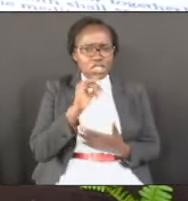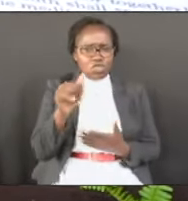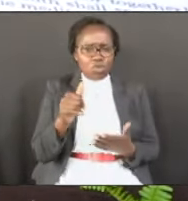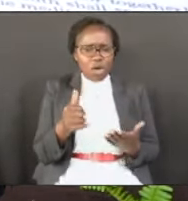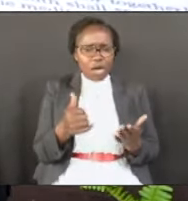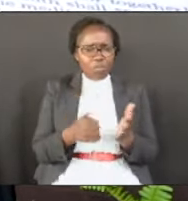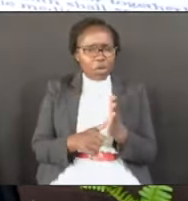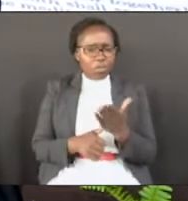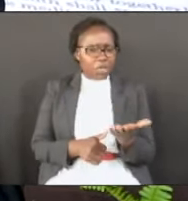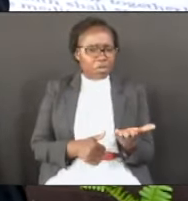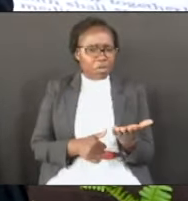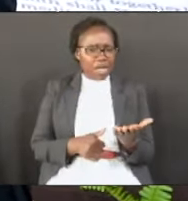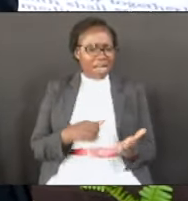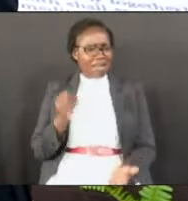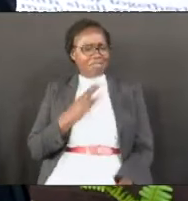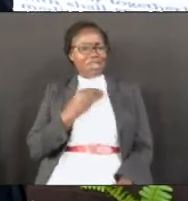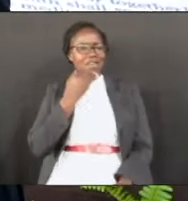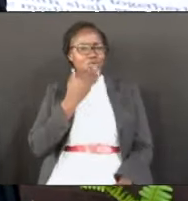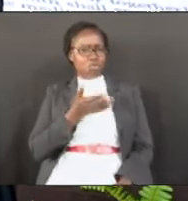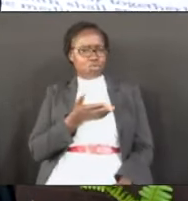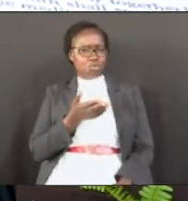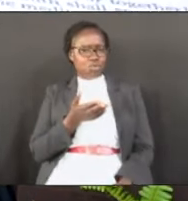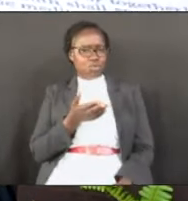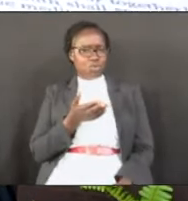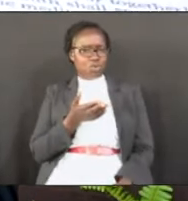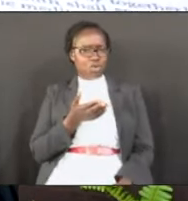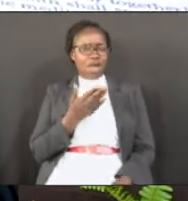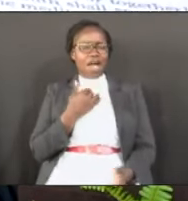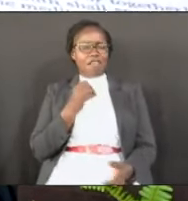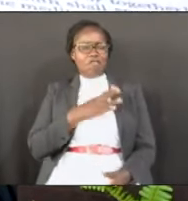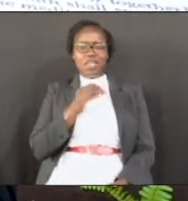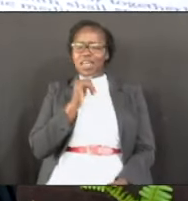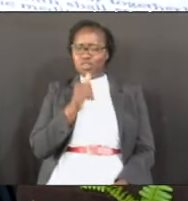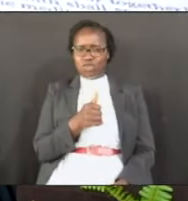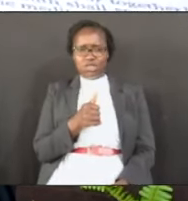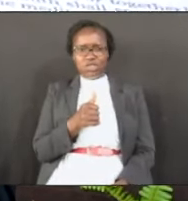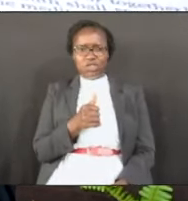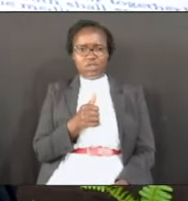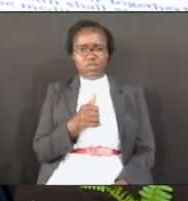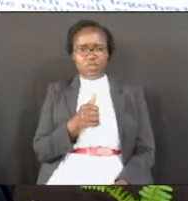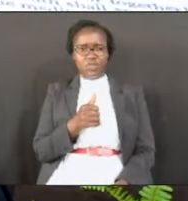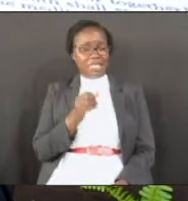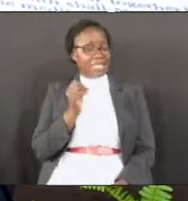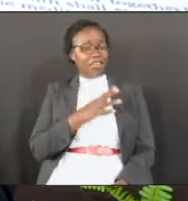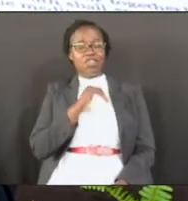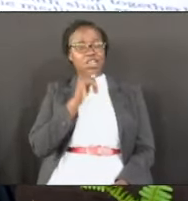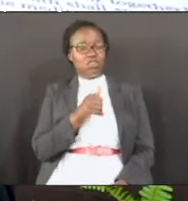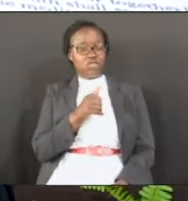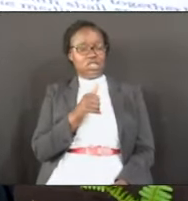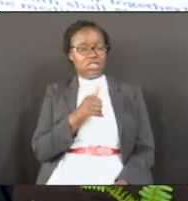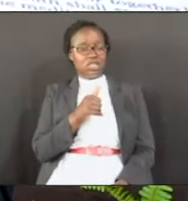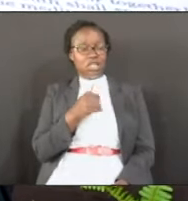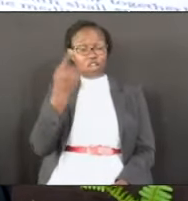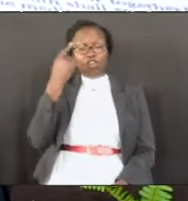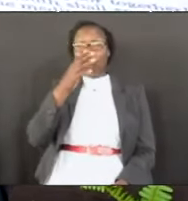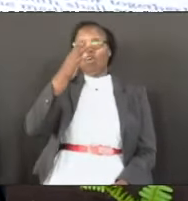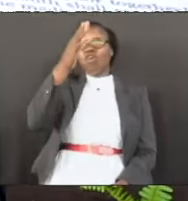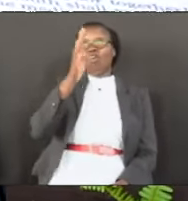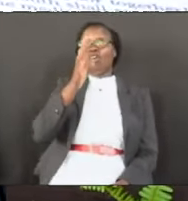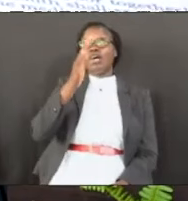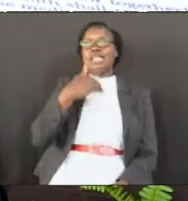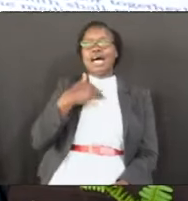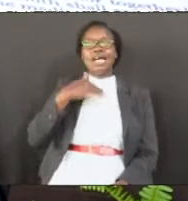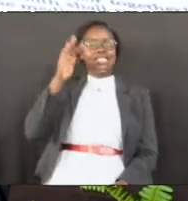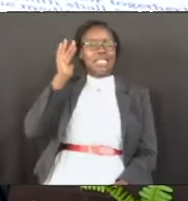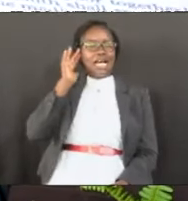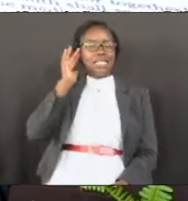Hagar? Fear not. Fear not. Fear not. For God has